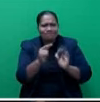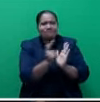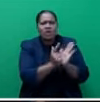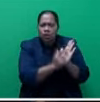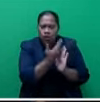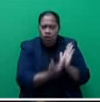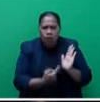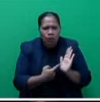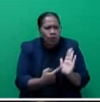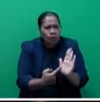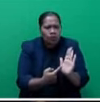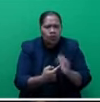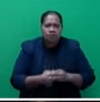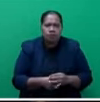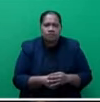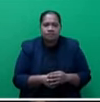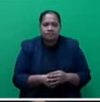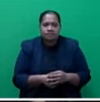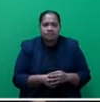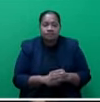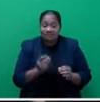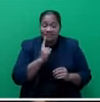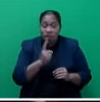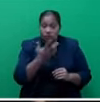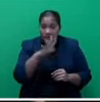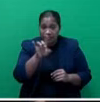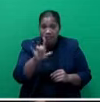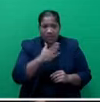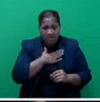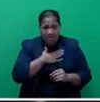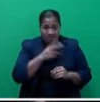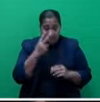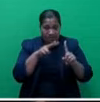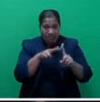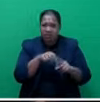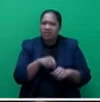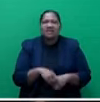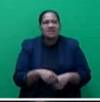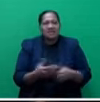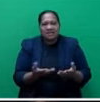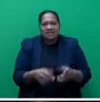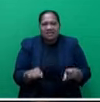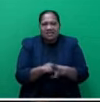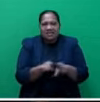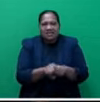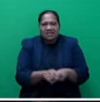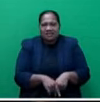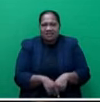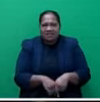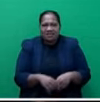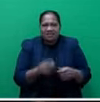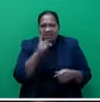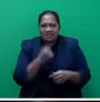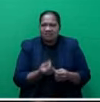And so repeated use of Order 51, in my view, Mr. Speaker, makes a mockery of how we make laws in this